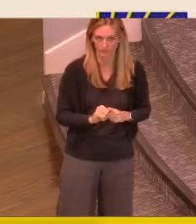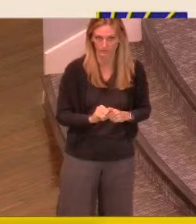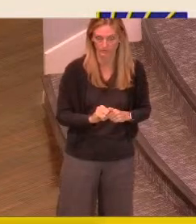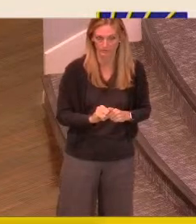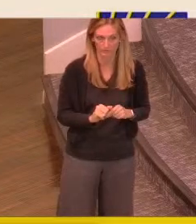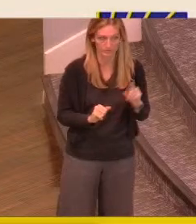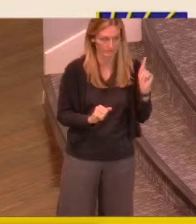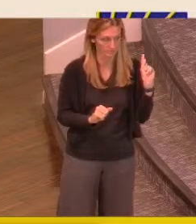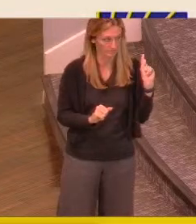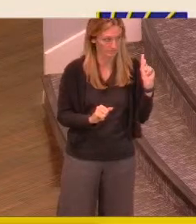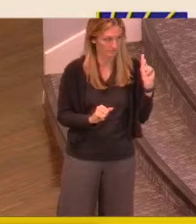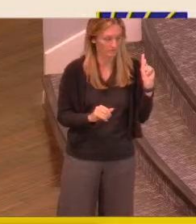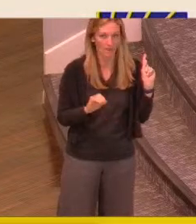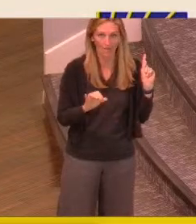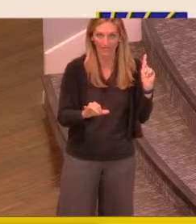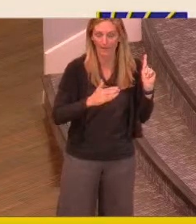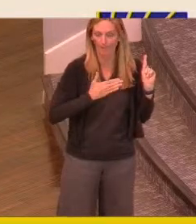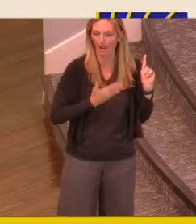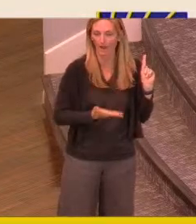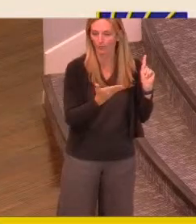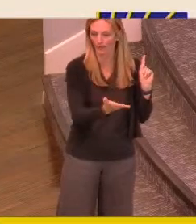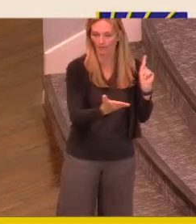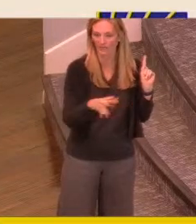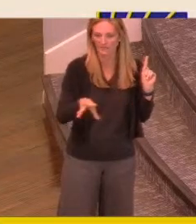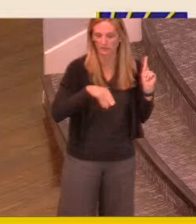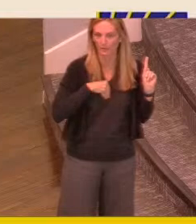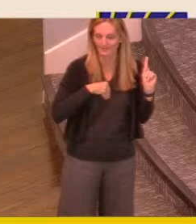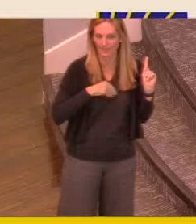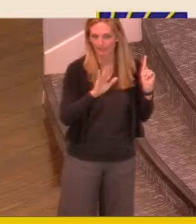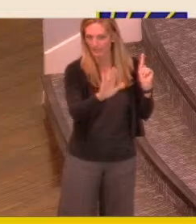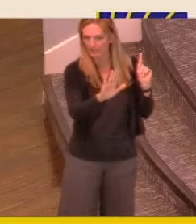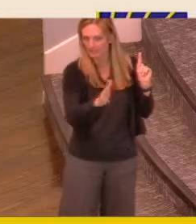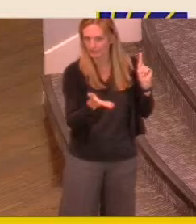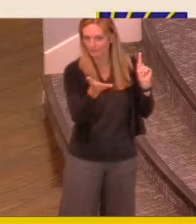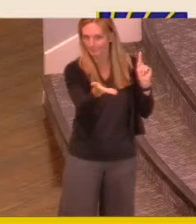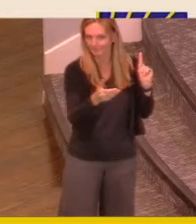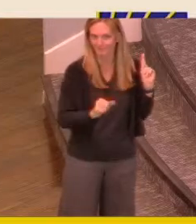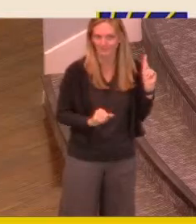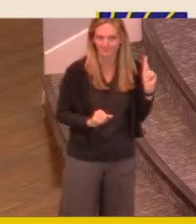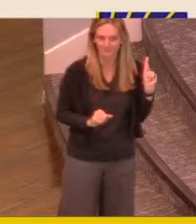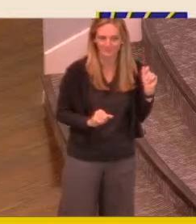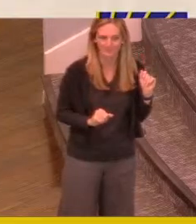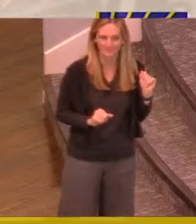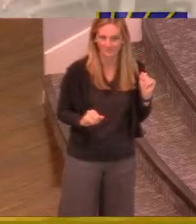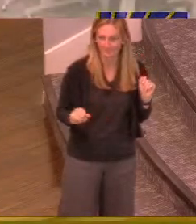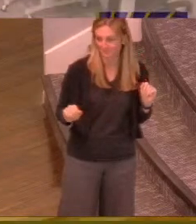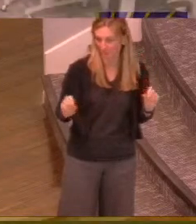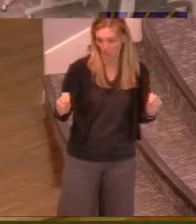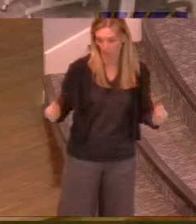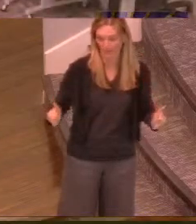Dr. Anderson, it would be my recommendation that we accept the recommendation of Mr. Schumann. Okay. I